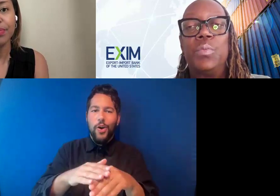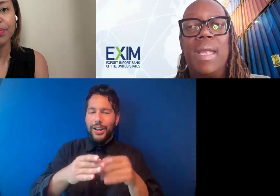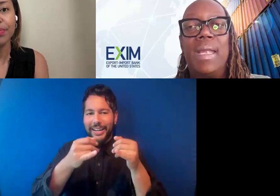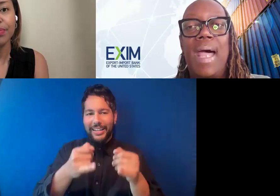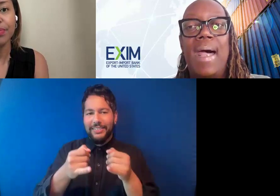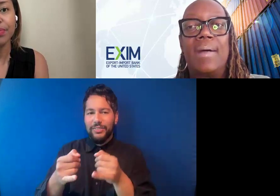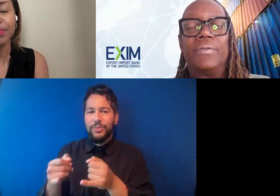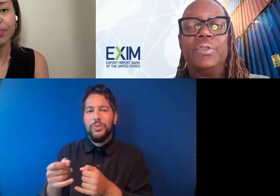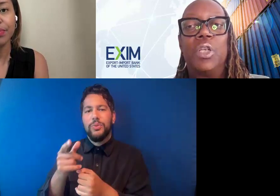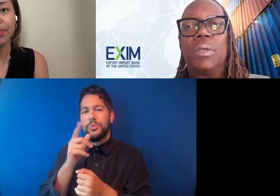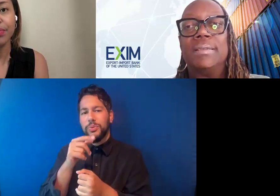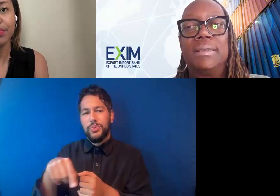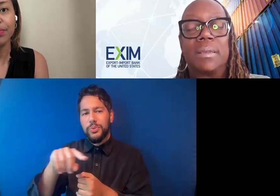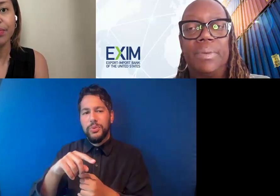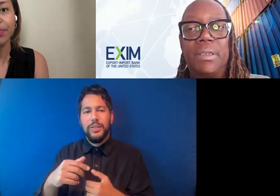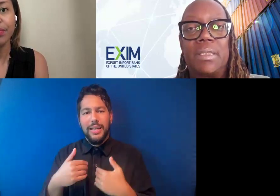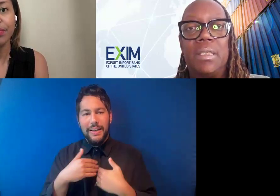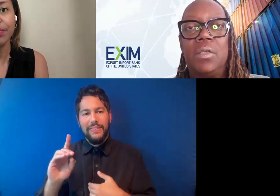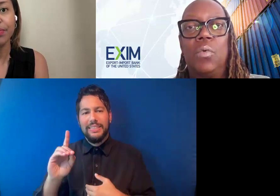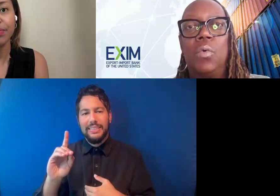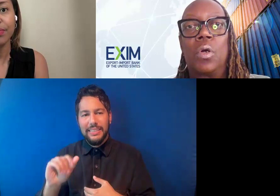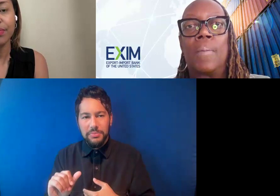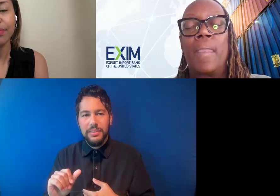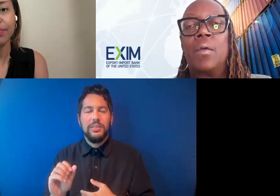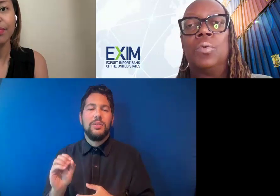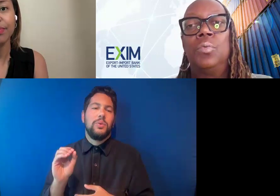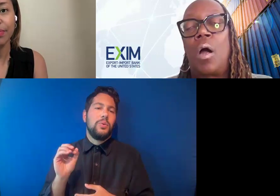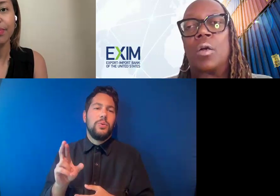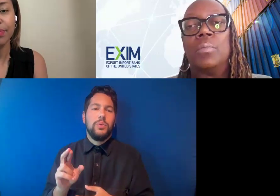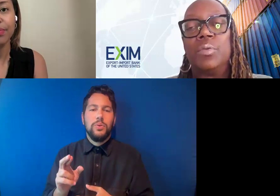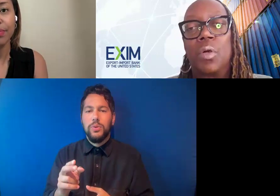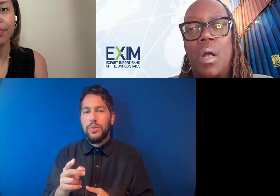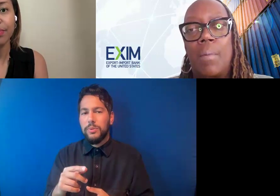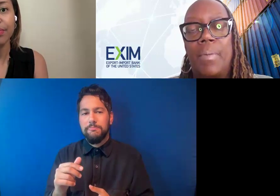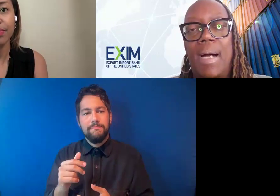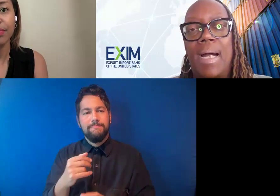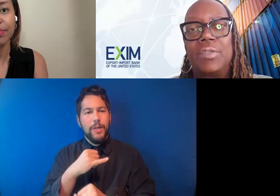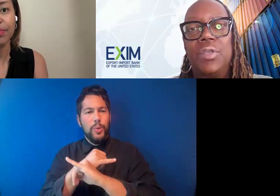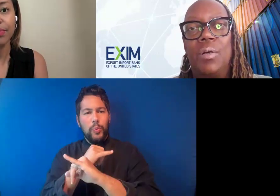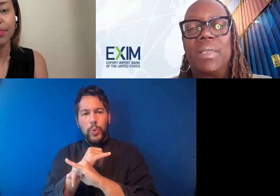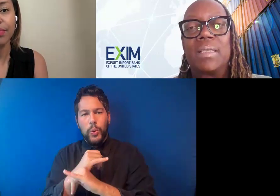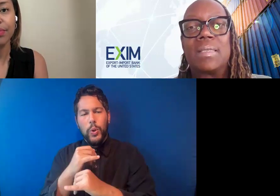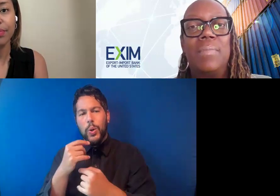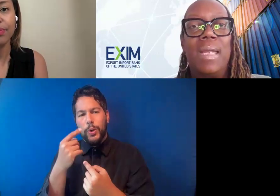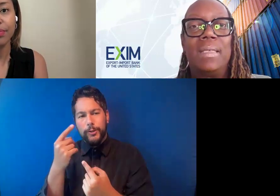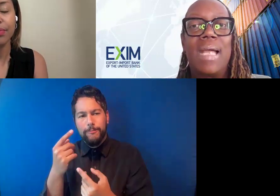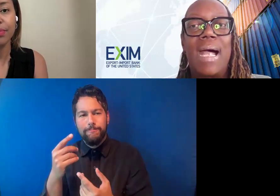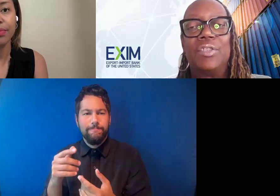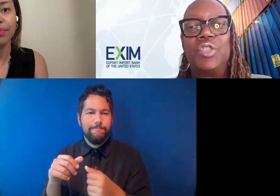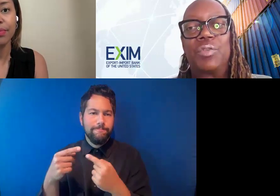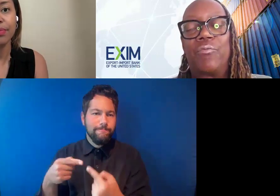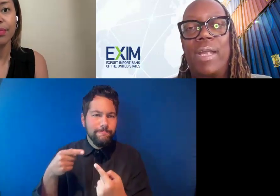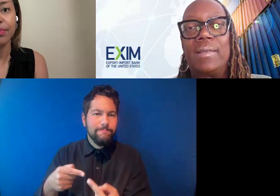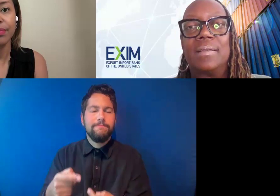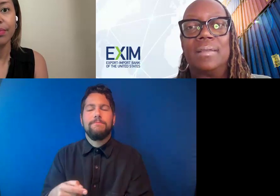individuals who may have, a disability or who are immunocompromised, because it may